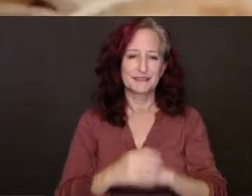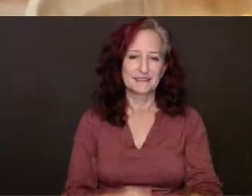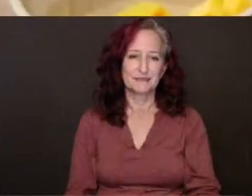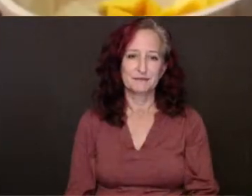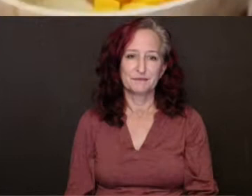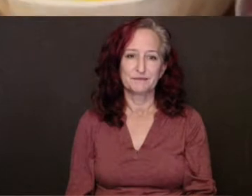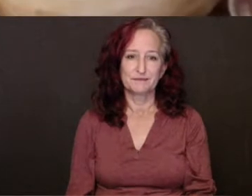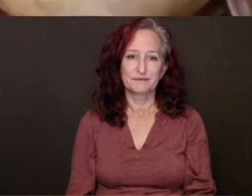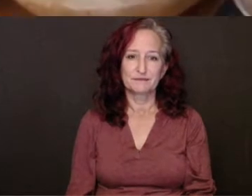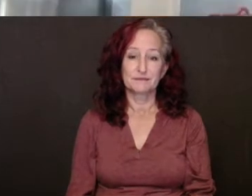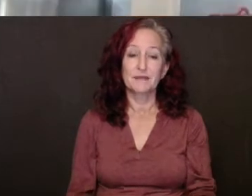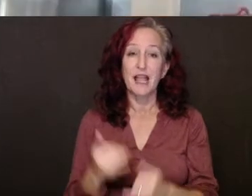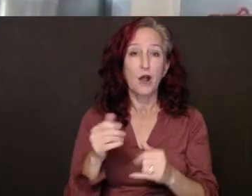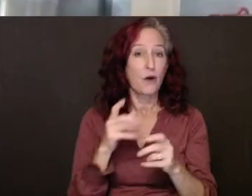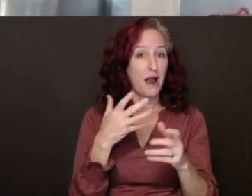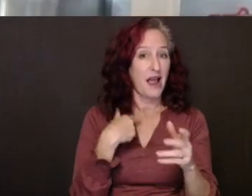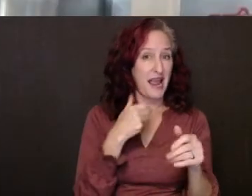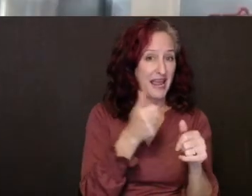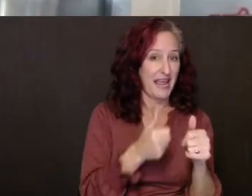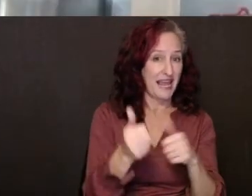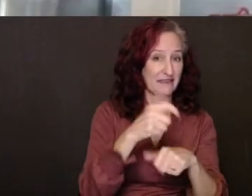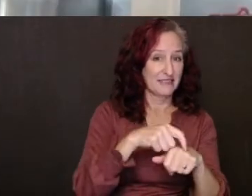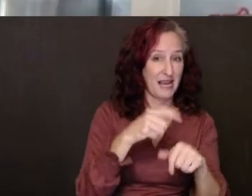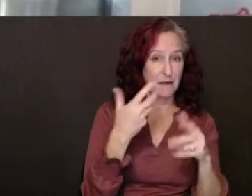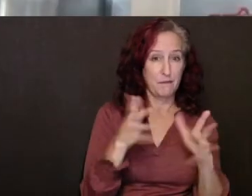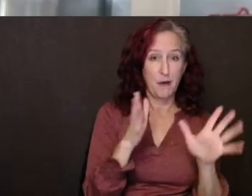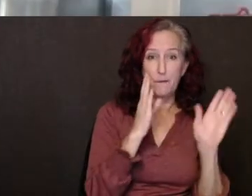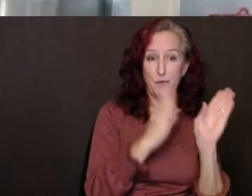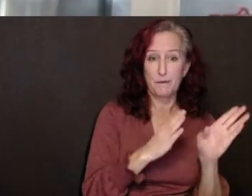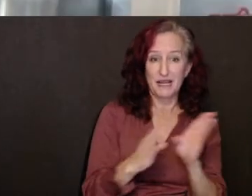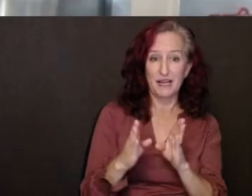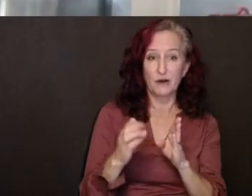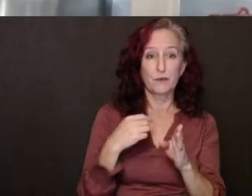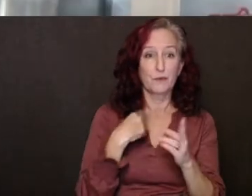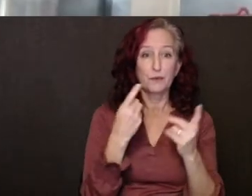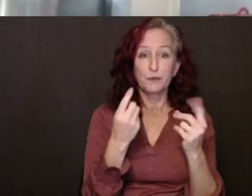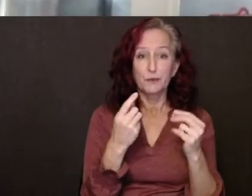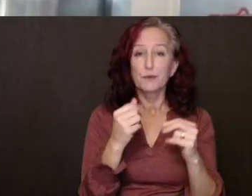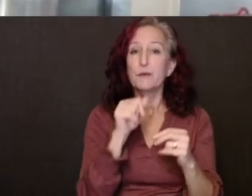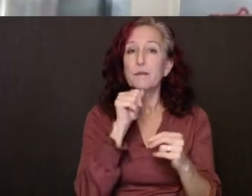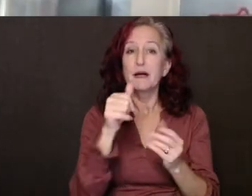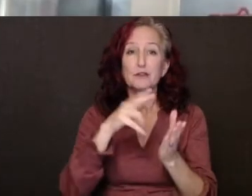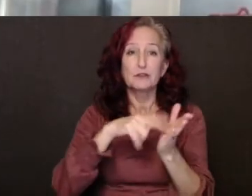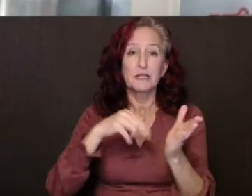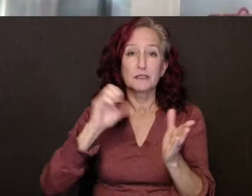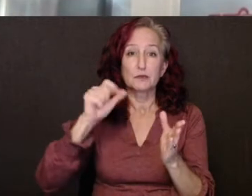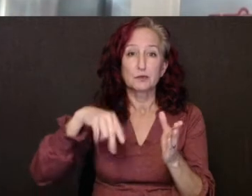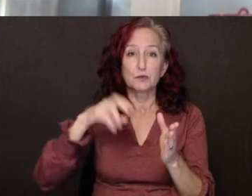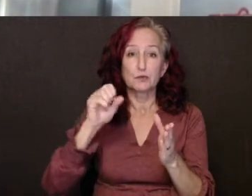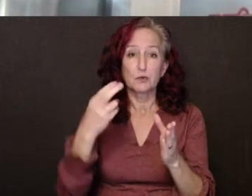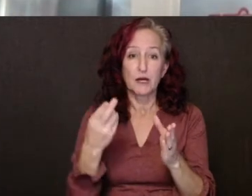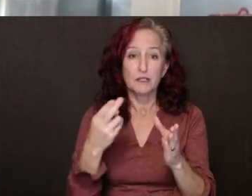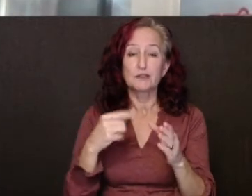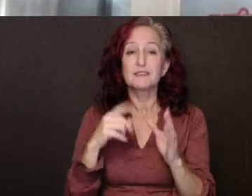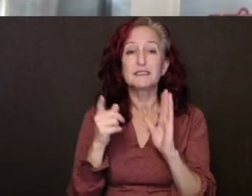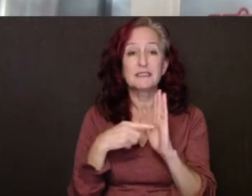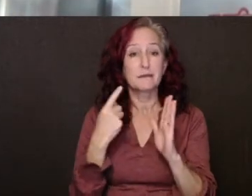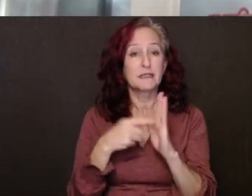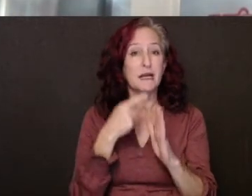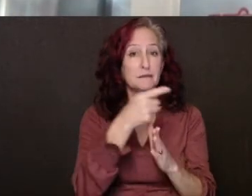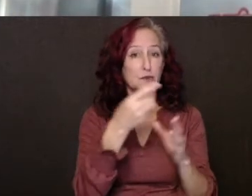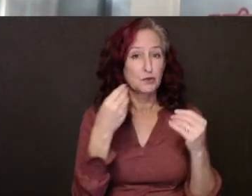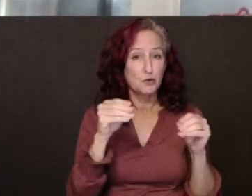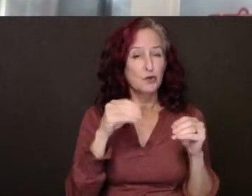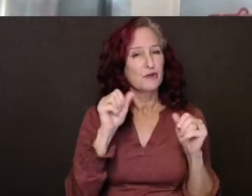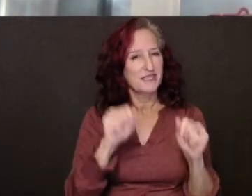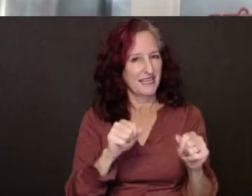flavors. So we're going to let all these flavors come together and speak to each other all at the same time. And then what I